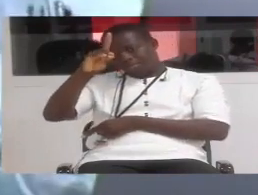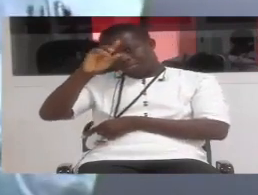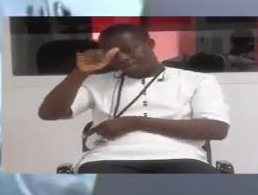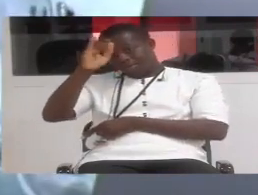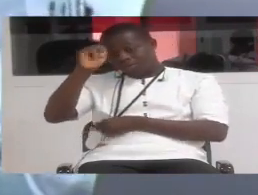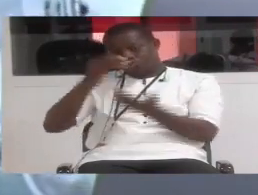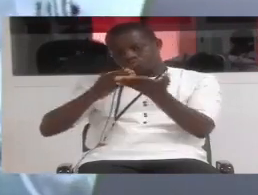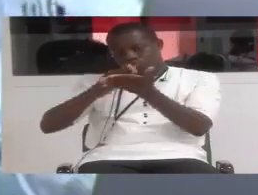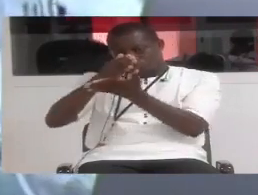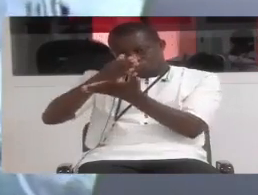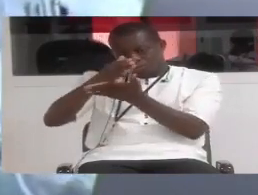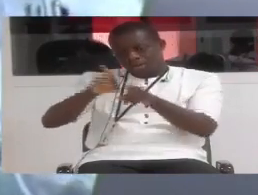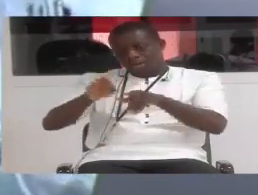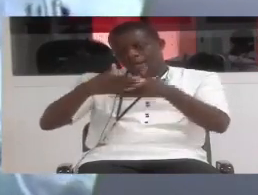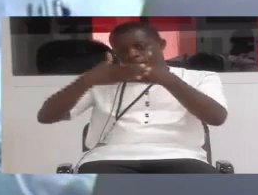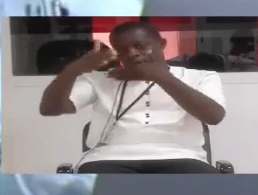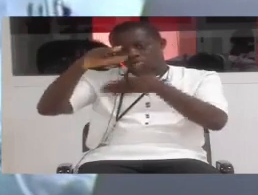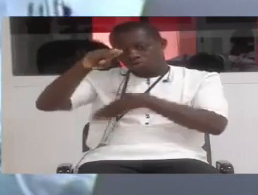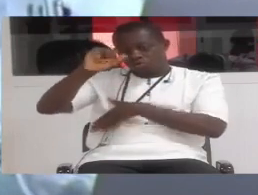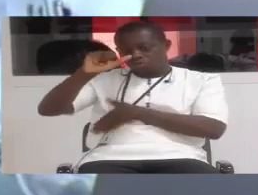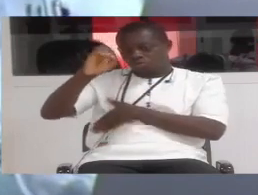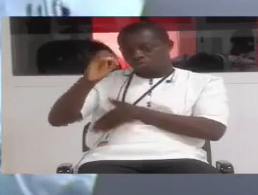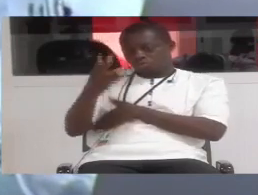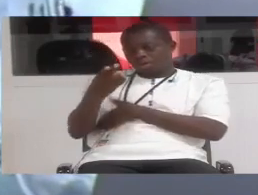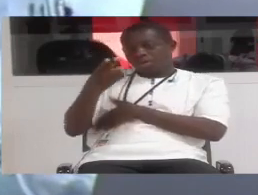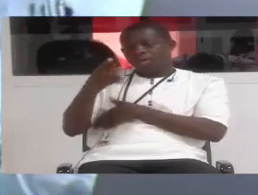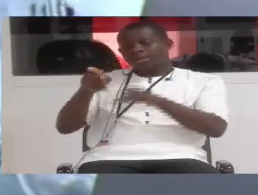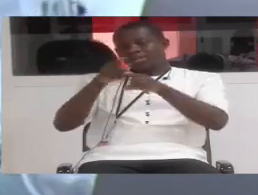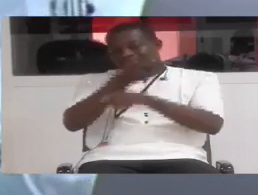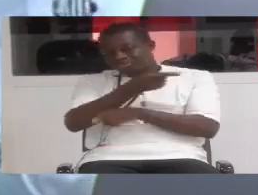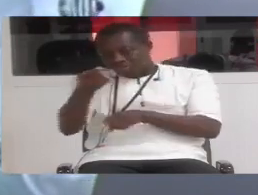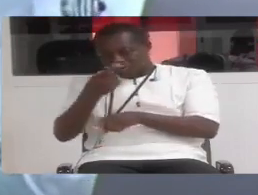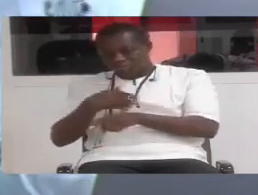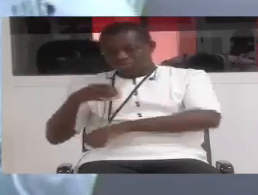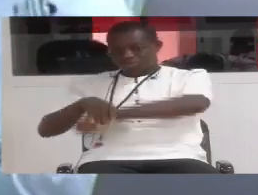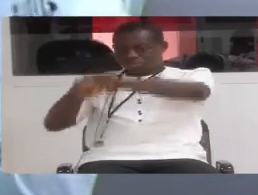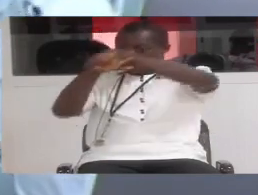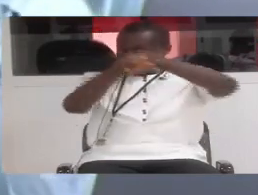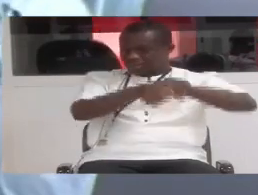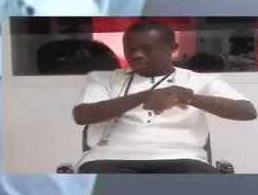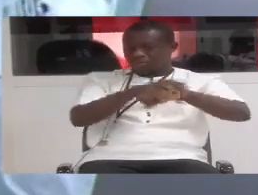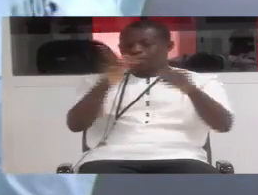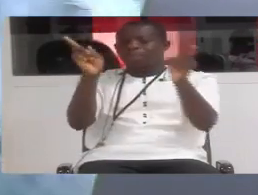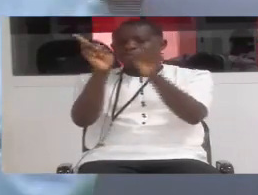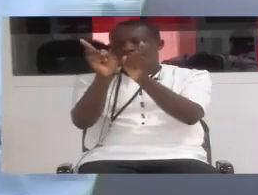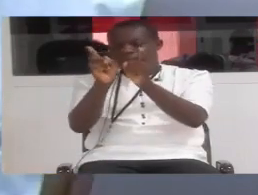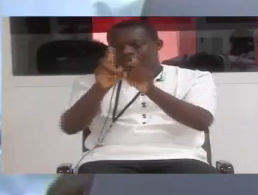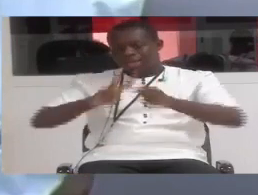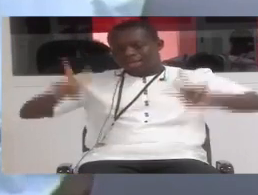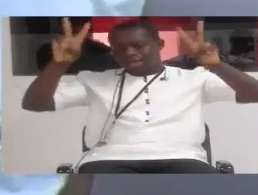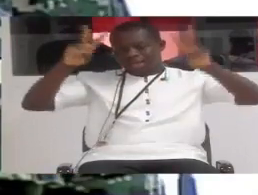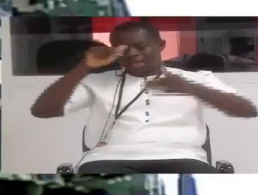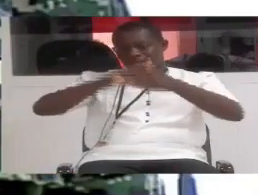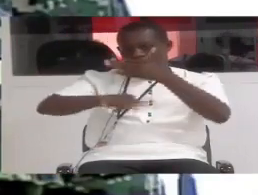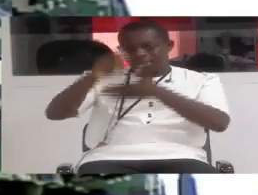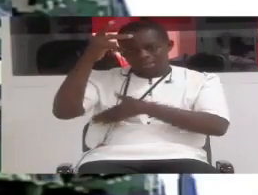taken to Mile 2 prison? Should be taken to Yaya Jammeh in Kanilay. Legi lan ngeen def wi len Major Noha Badji waxe